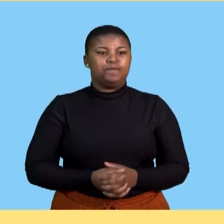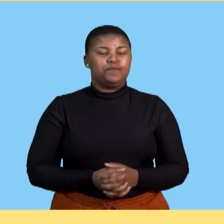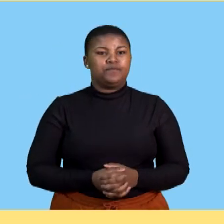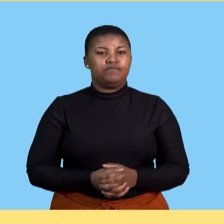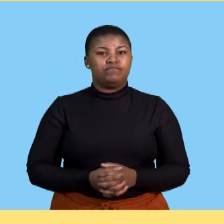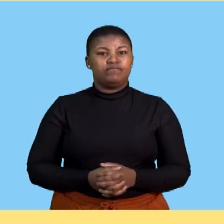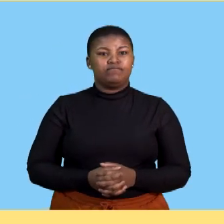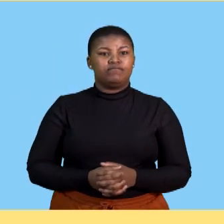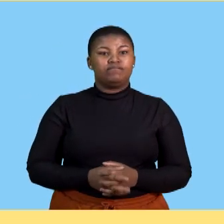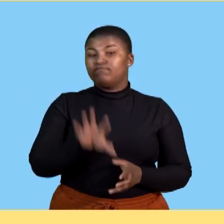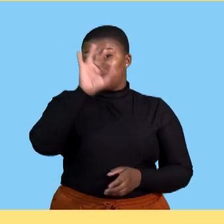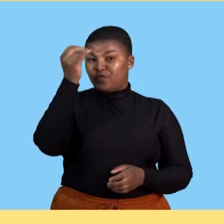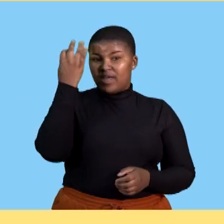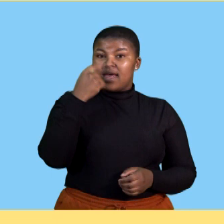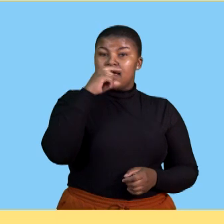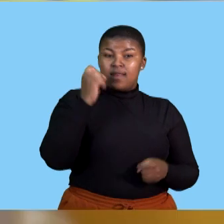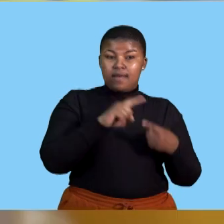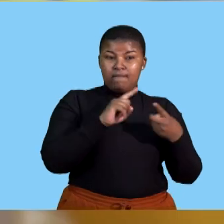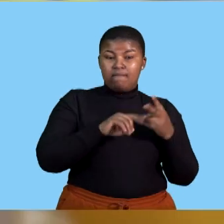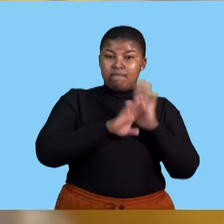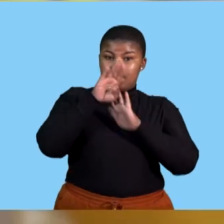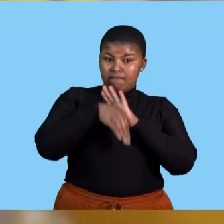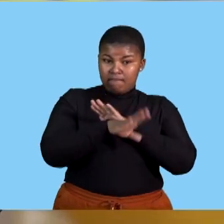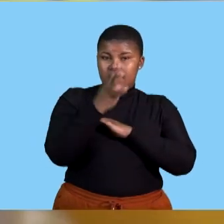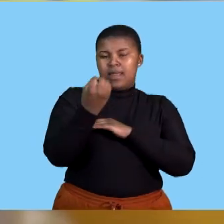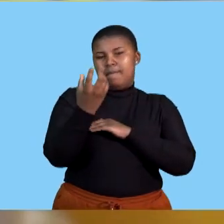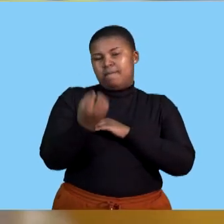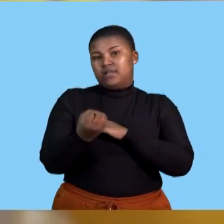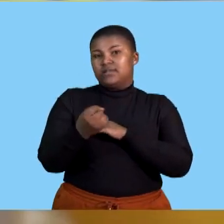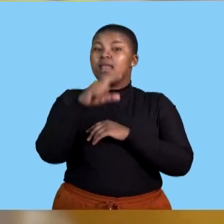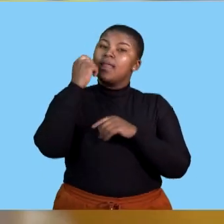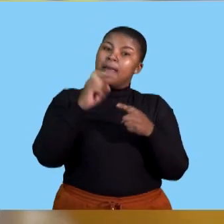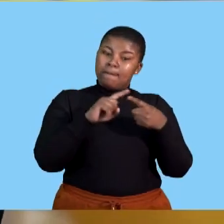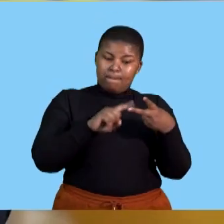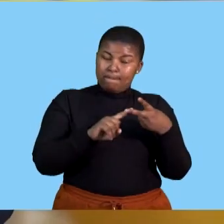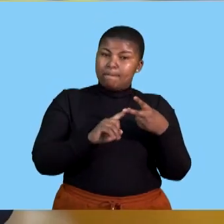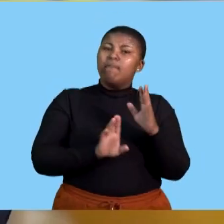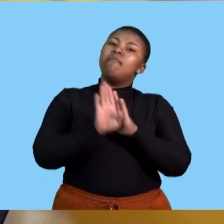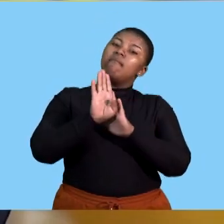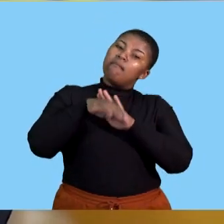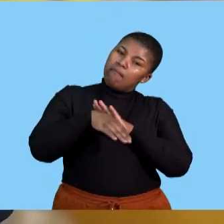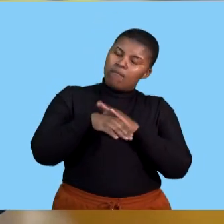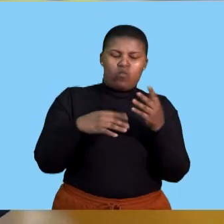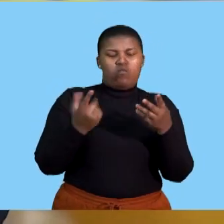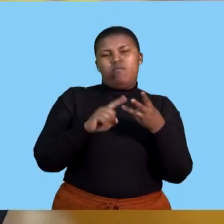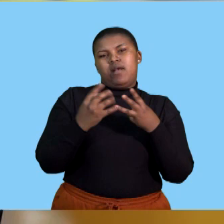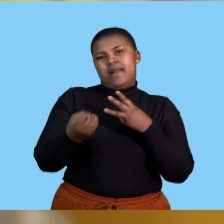79.7%. These are figures. Don't forget, name, trend, figures. Name,